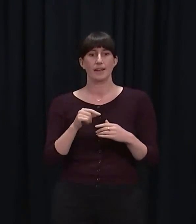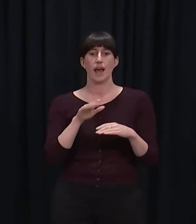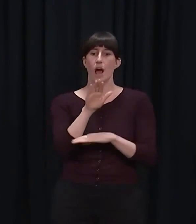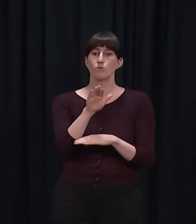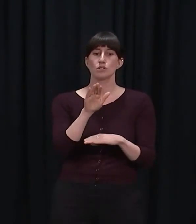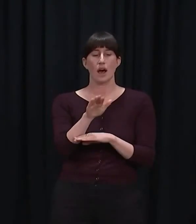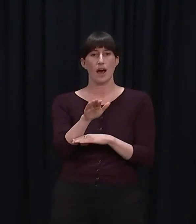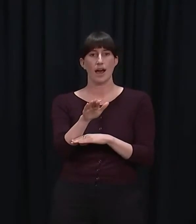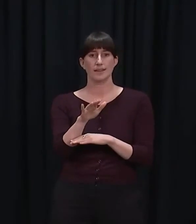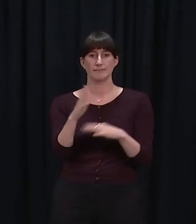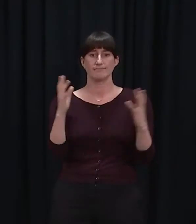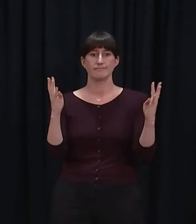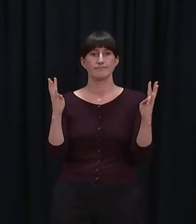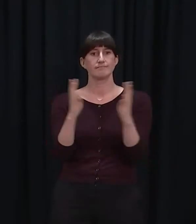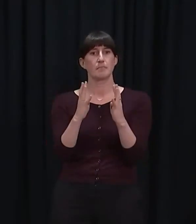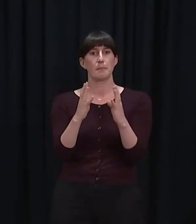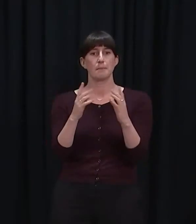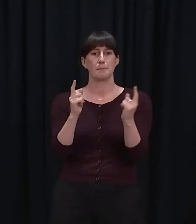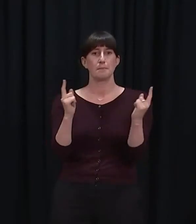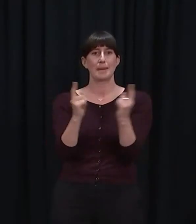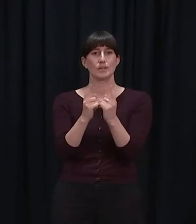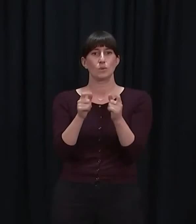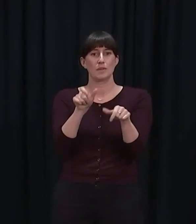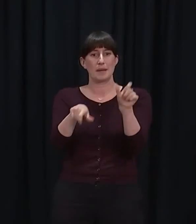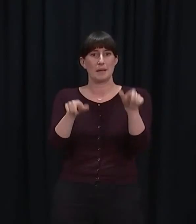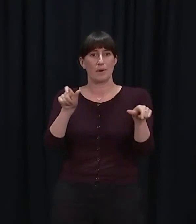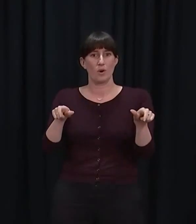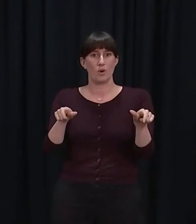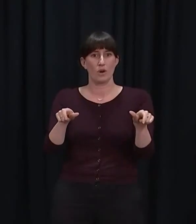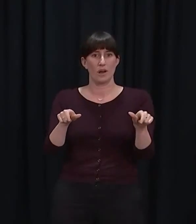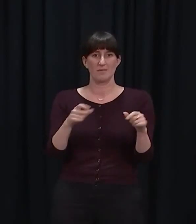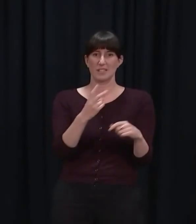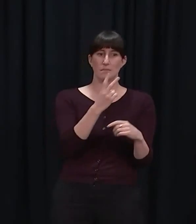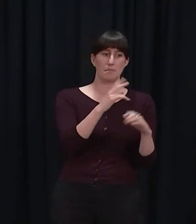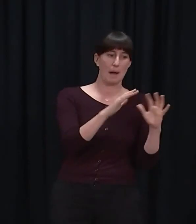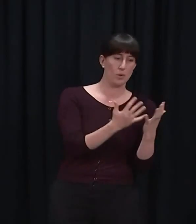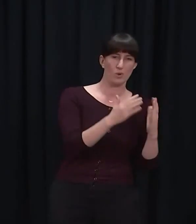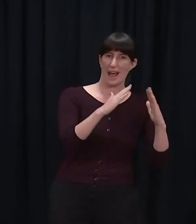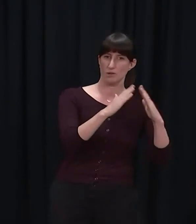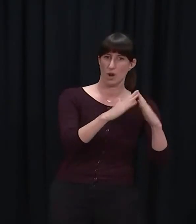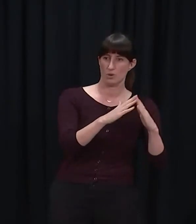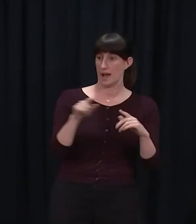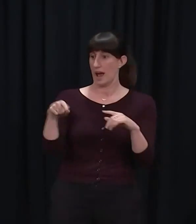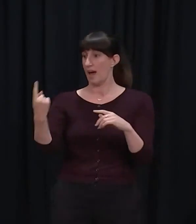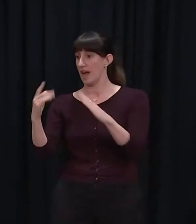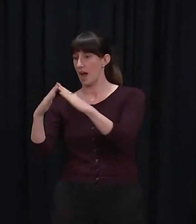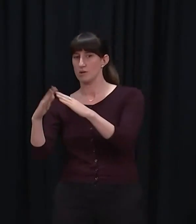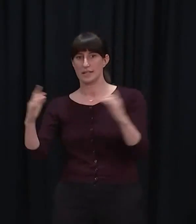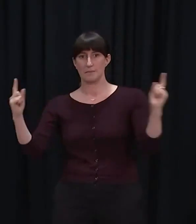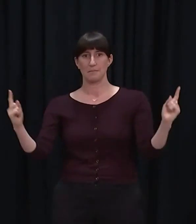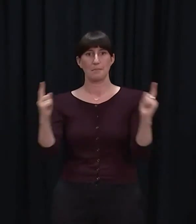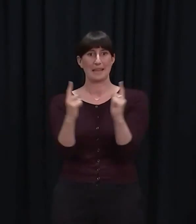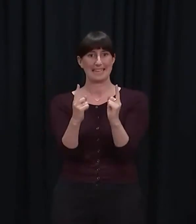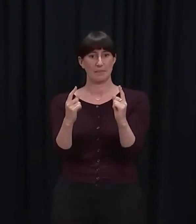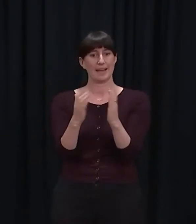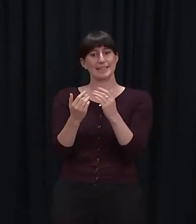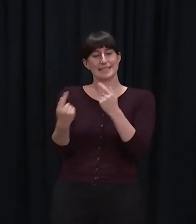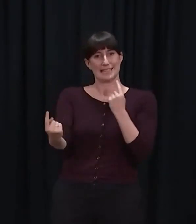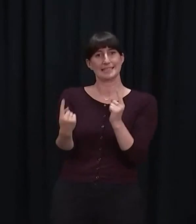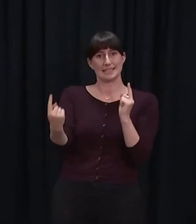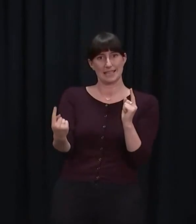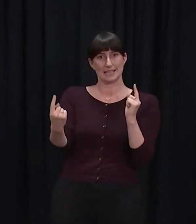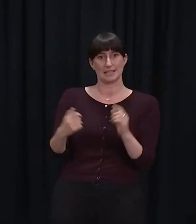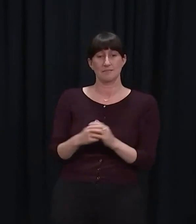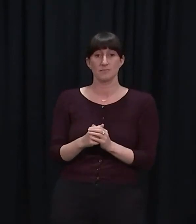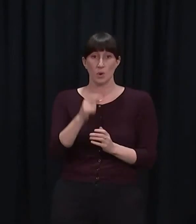households with a maximum of 10 people and physical distancing between the 2 households. Recreational activities will be expanded to include golf,